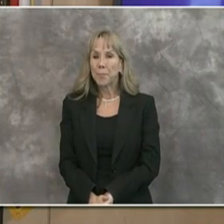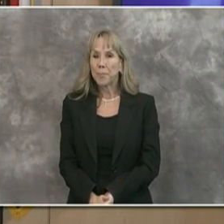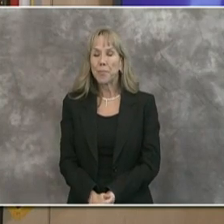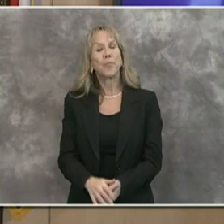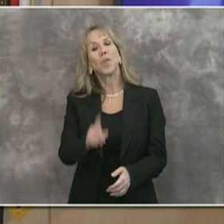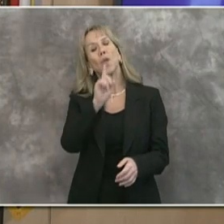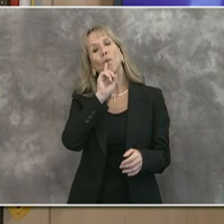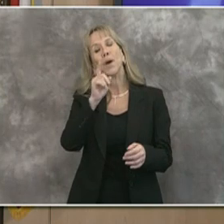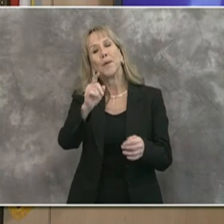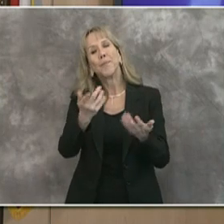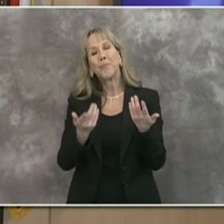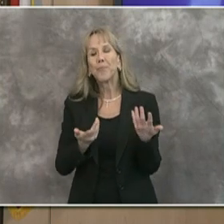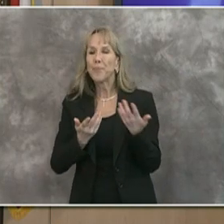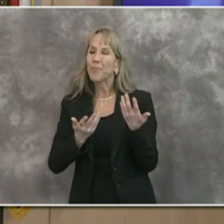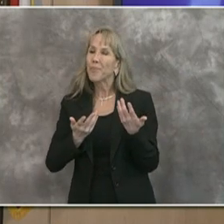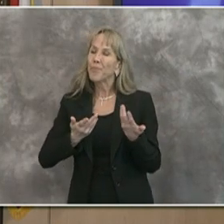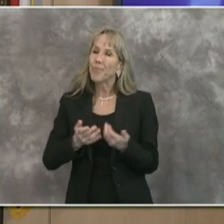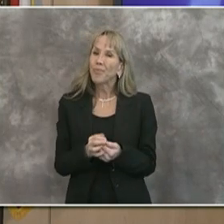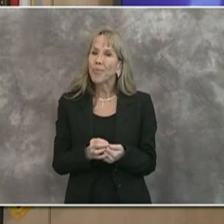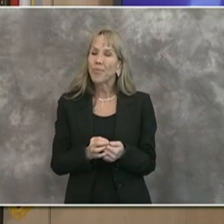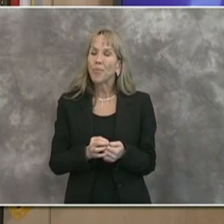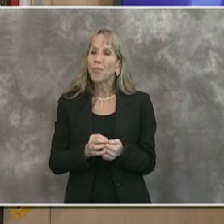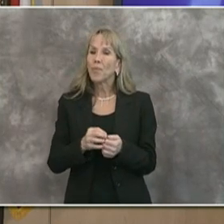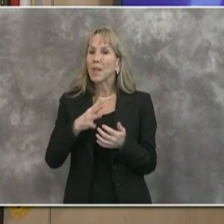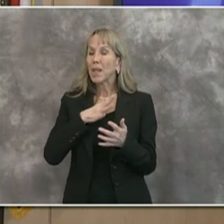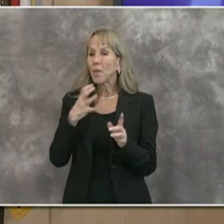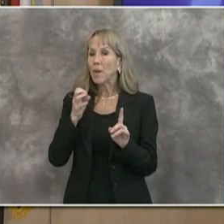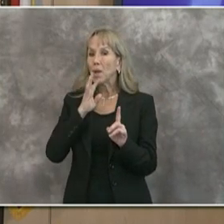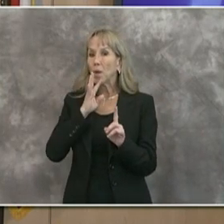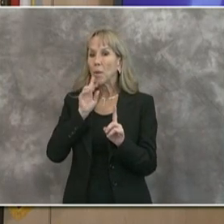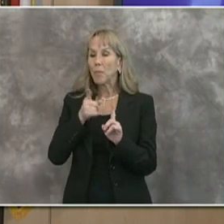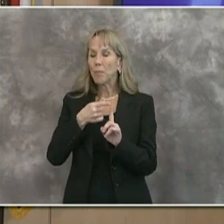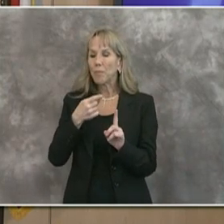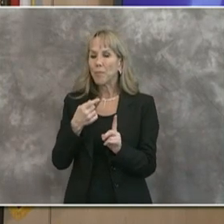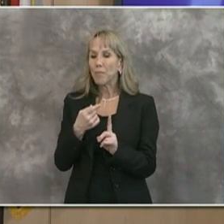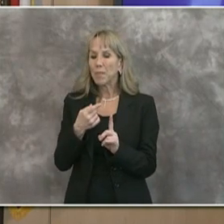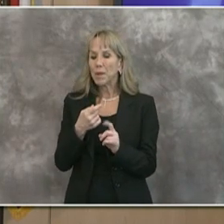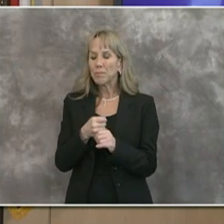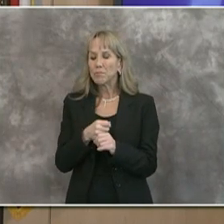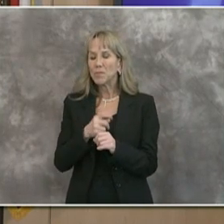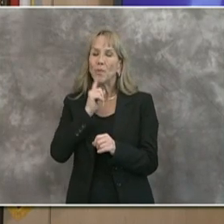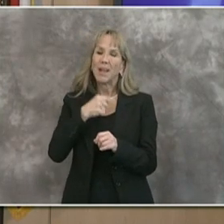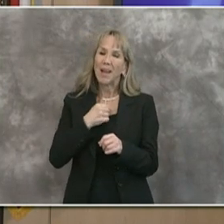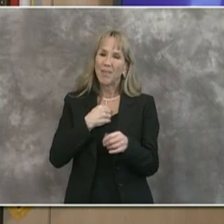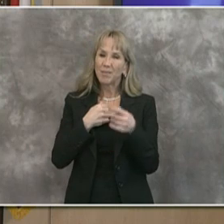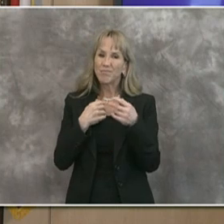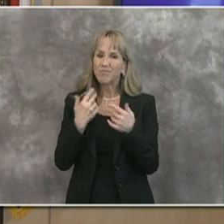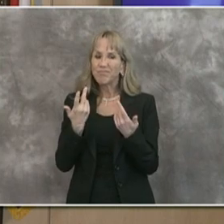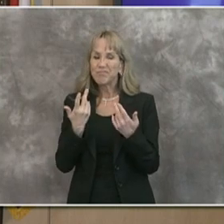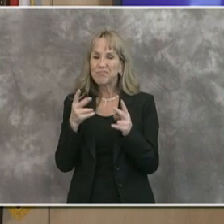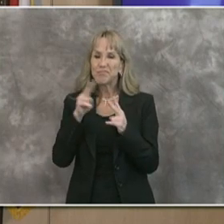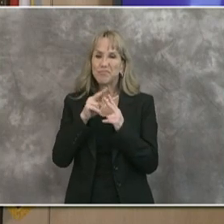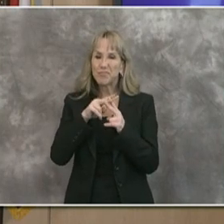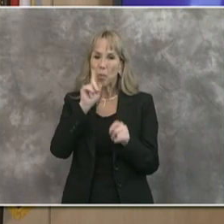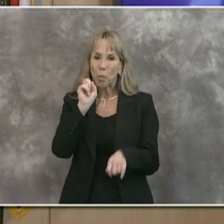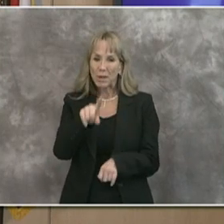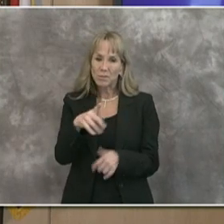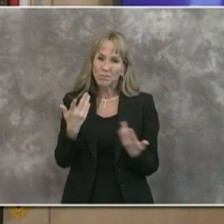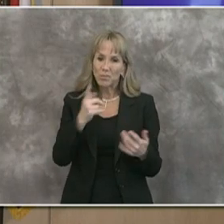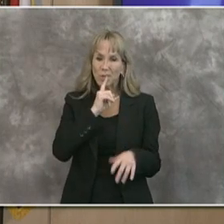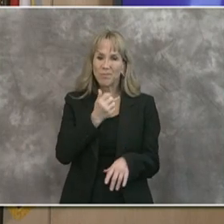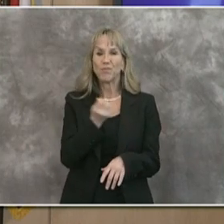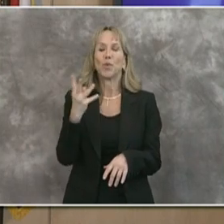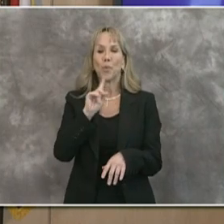actually dovetails well to the person prior to me. It's a couple of questions actually about testing, but